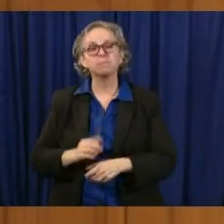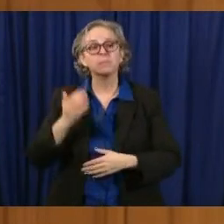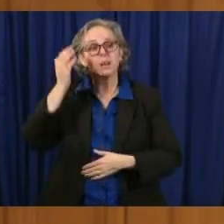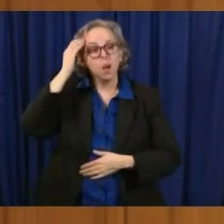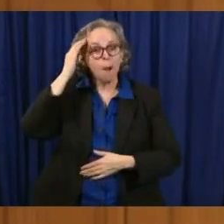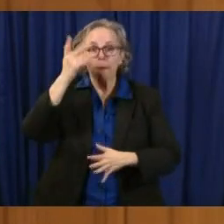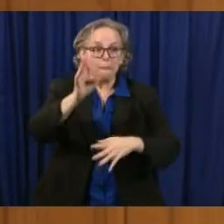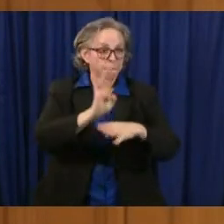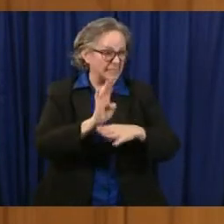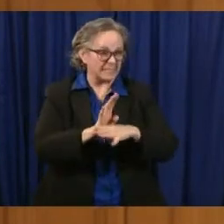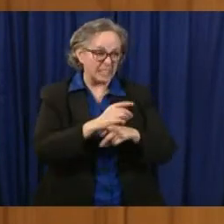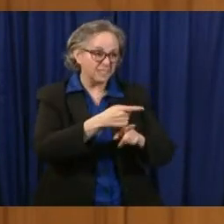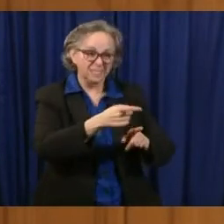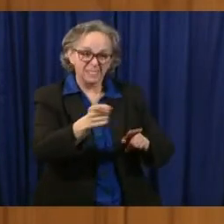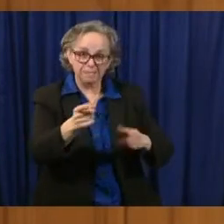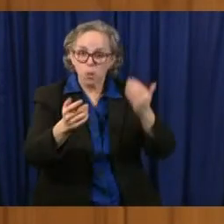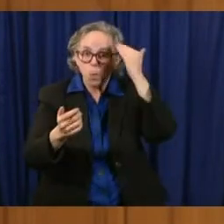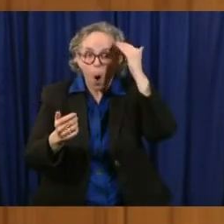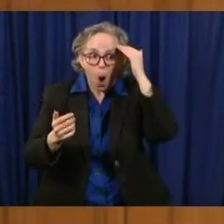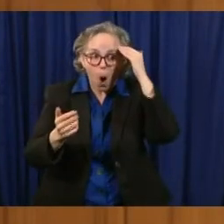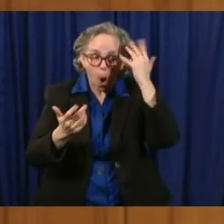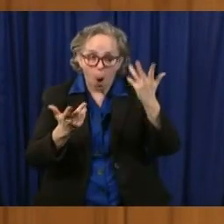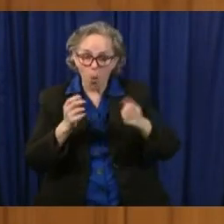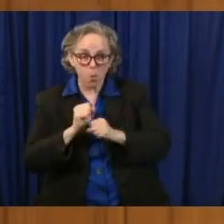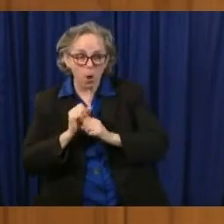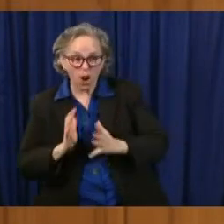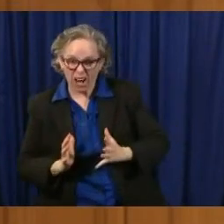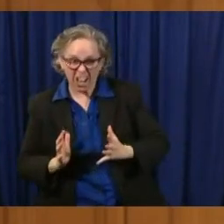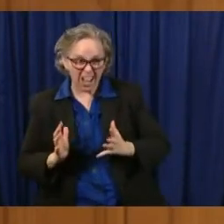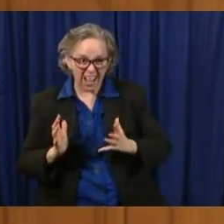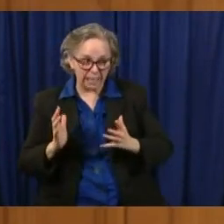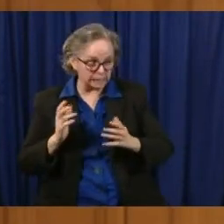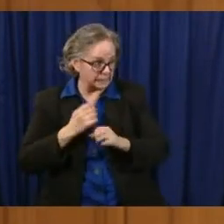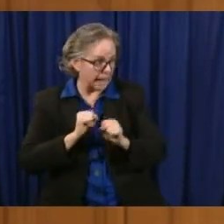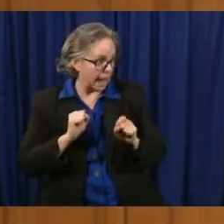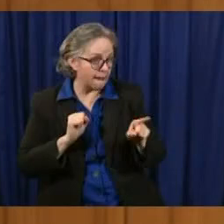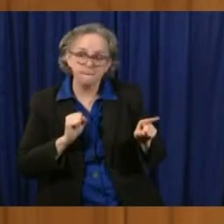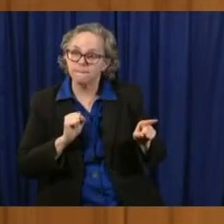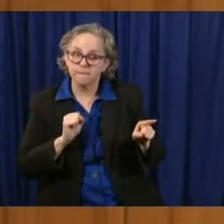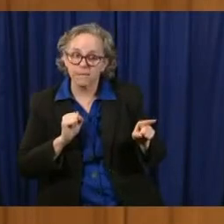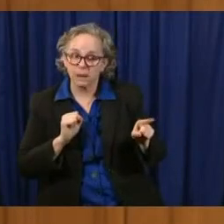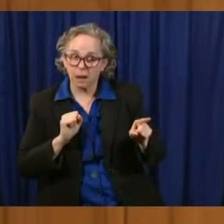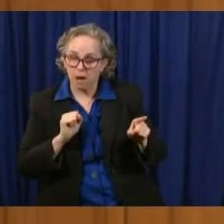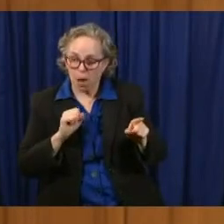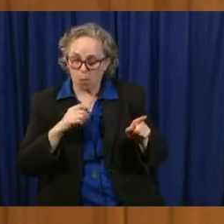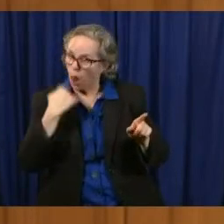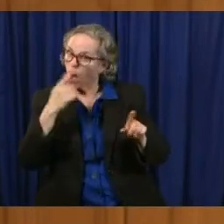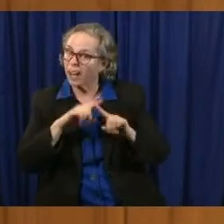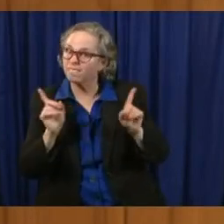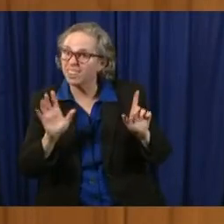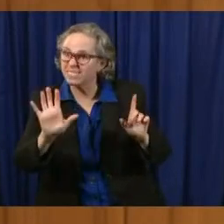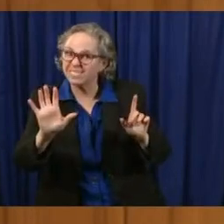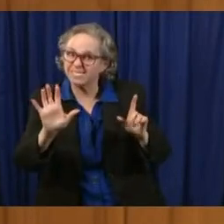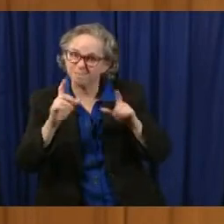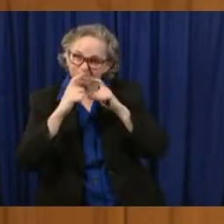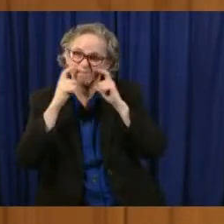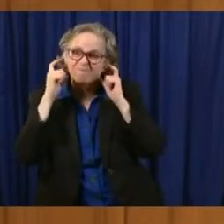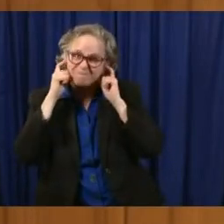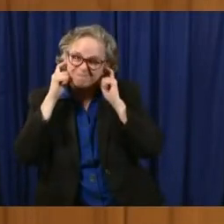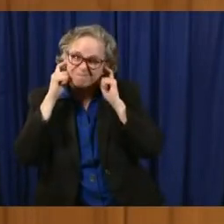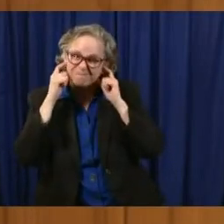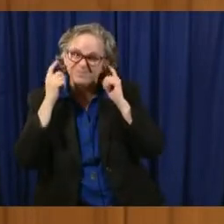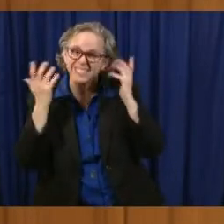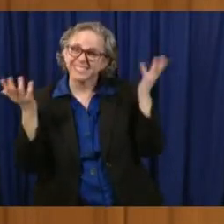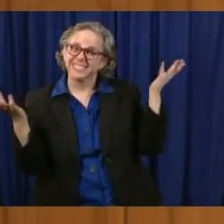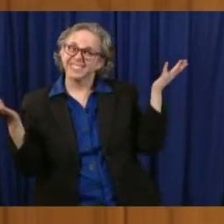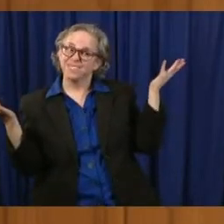place will be different. It will be taking into account all these things we do. And these masks, and every Ohioan, no matter who they are, having